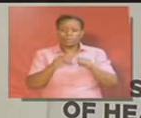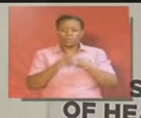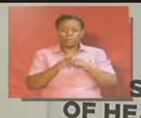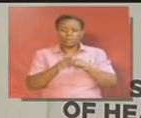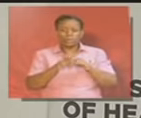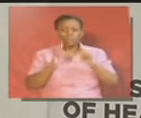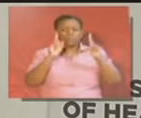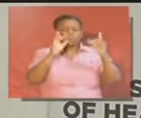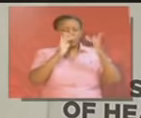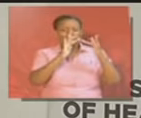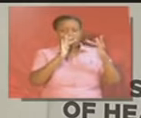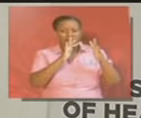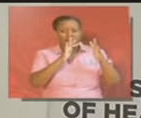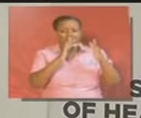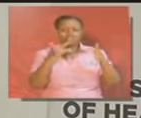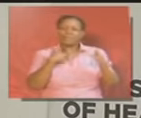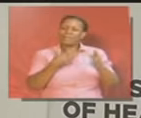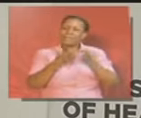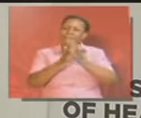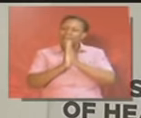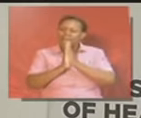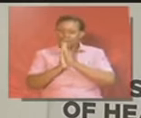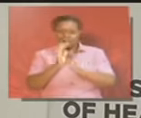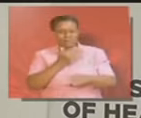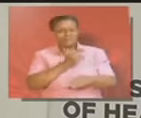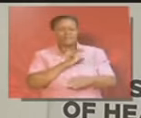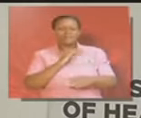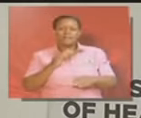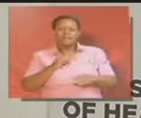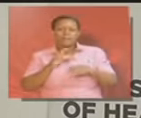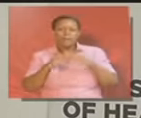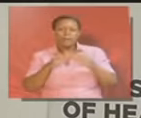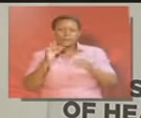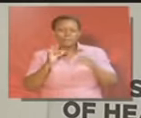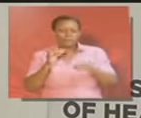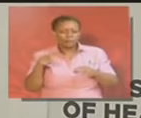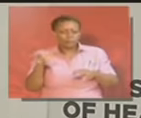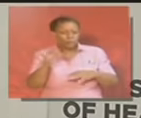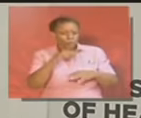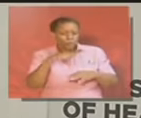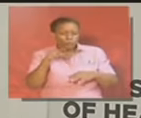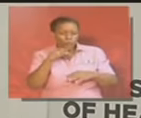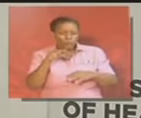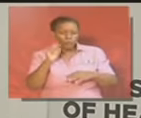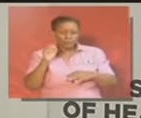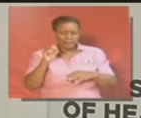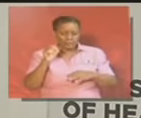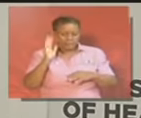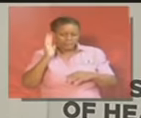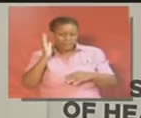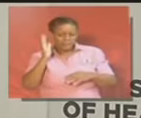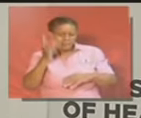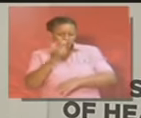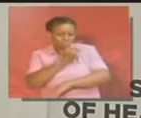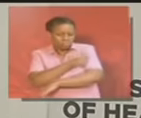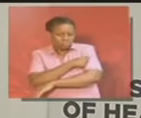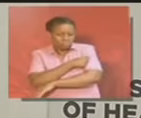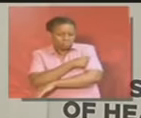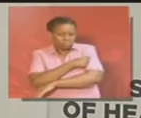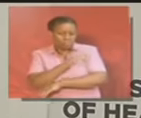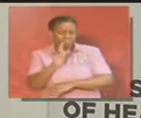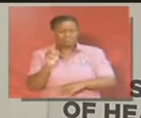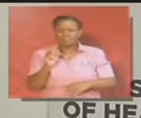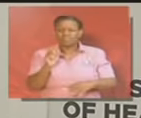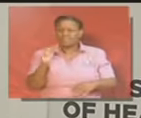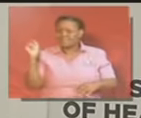our staff about their willingness to take the vaccine and so on. And we had 502 staff saying yes, they would take the